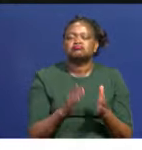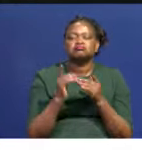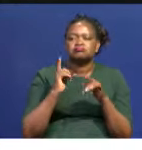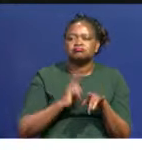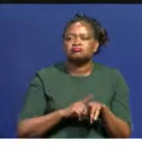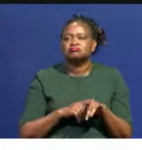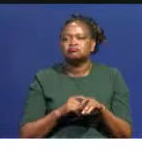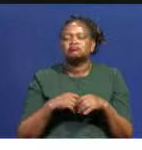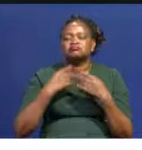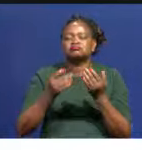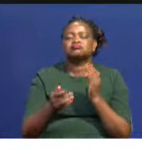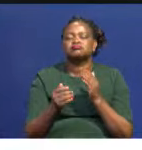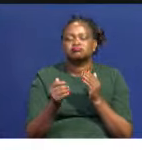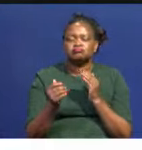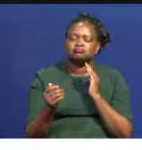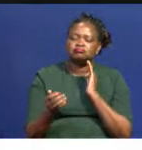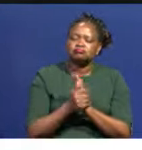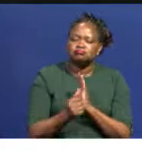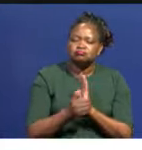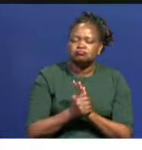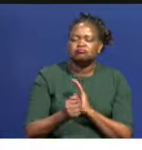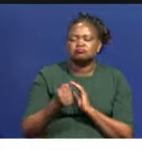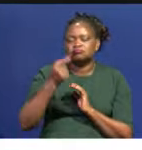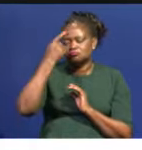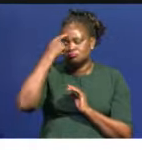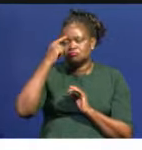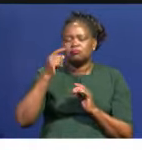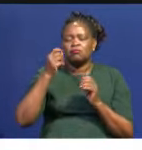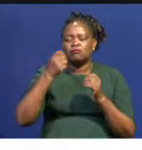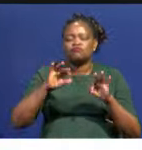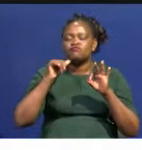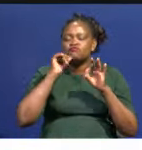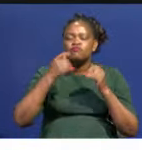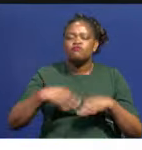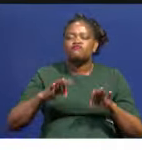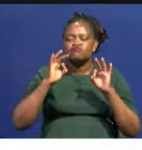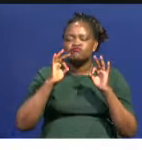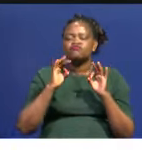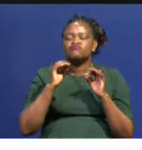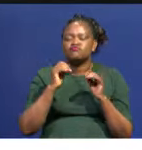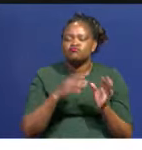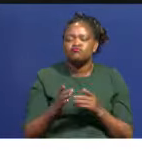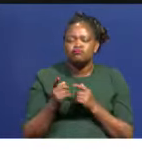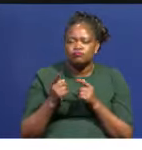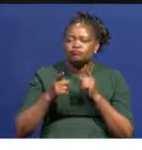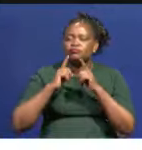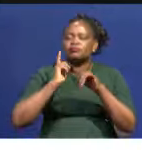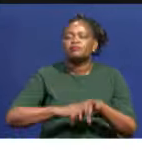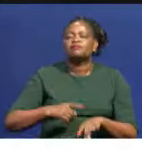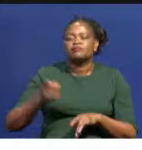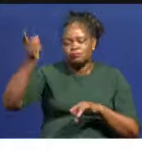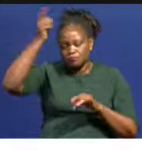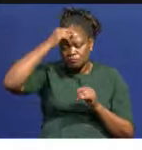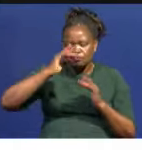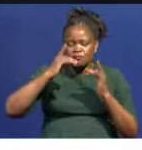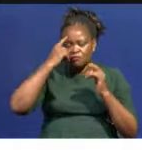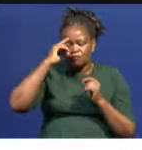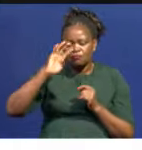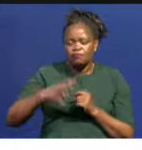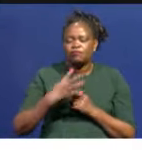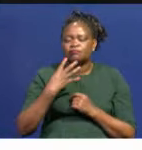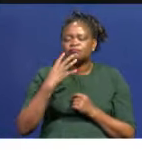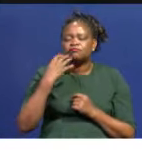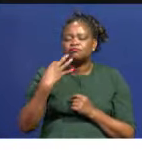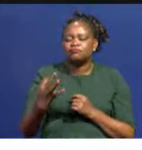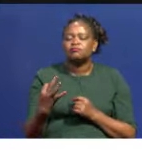requisite skills for the informal and formal sectors. The Deputy President, who spoke during a graduation ceremony for